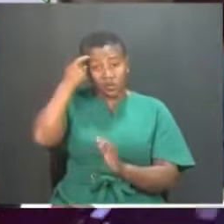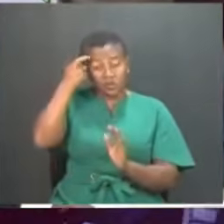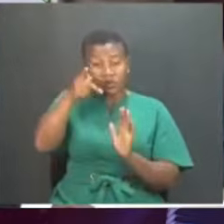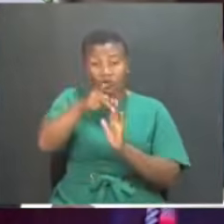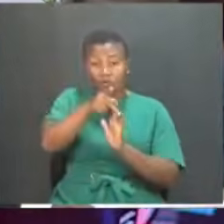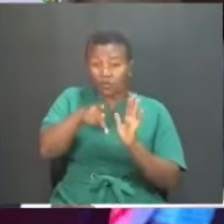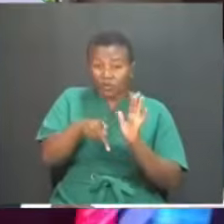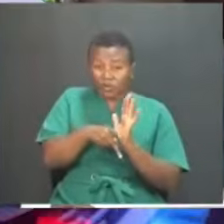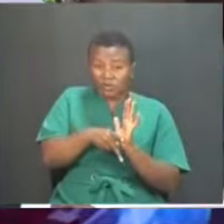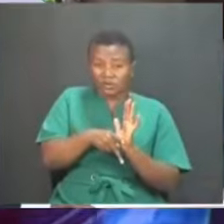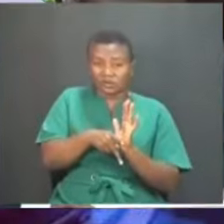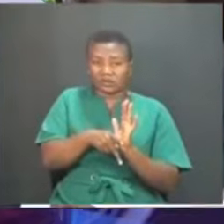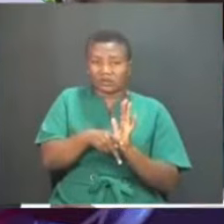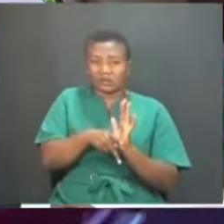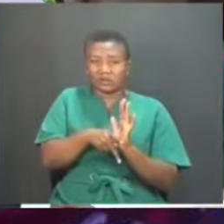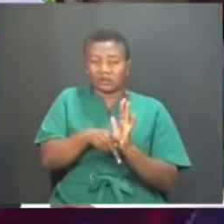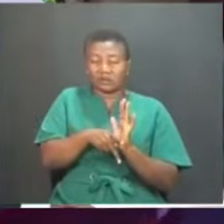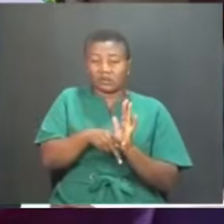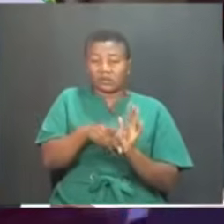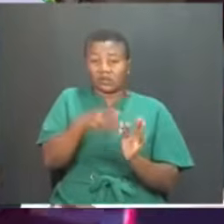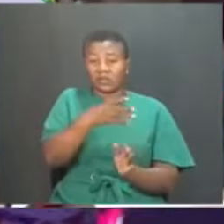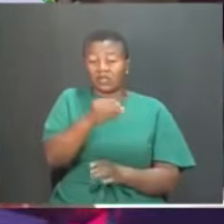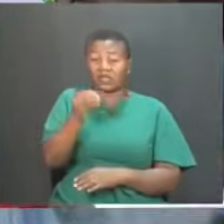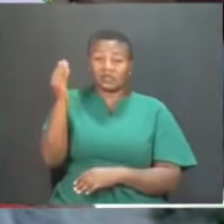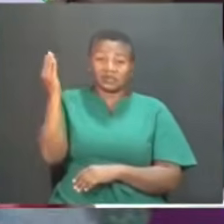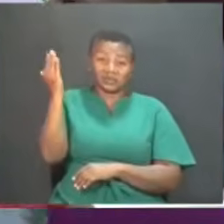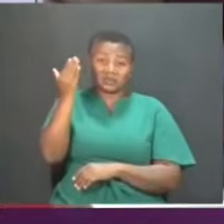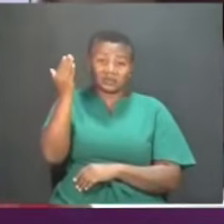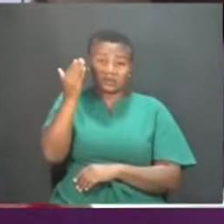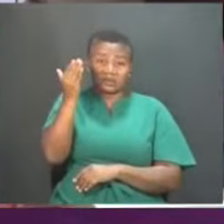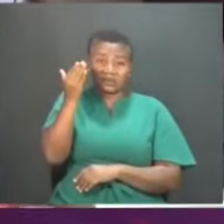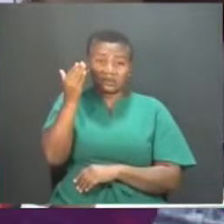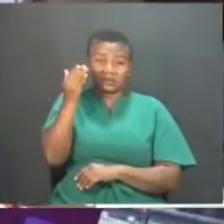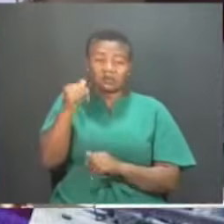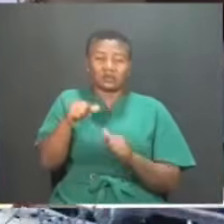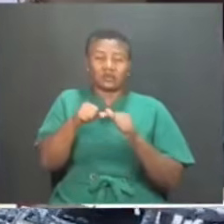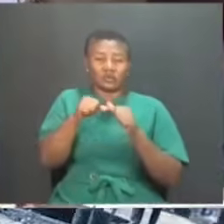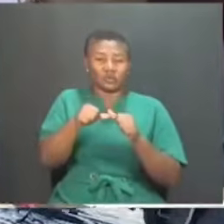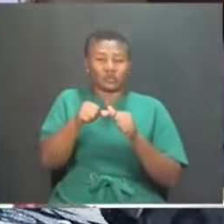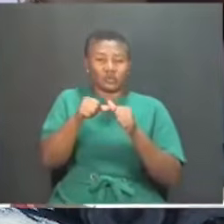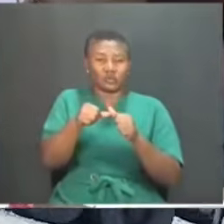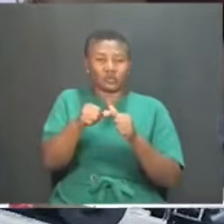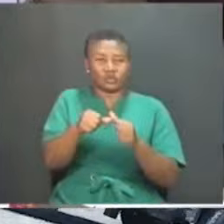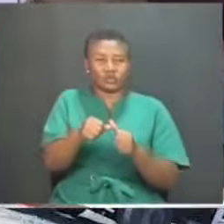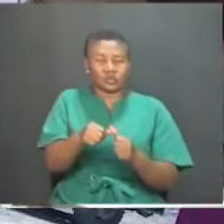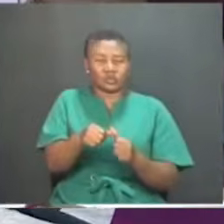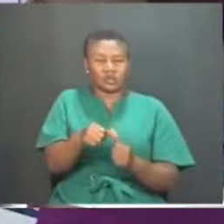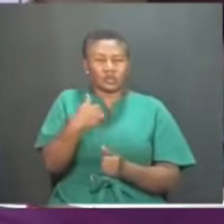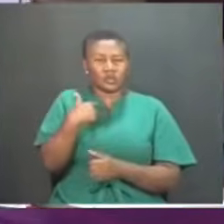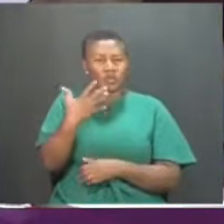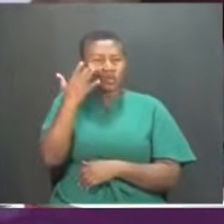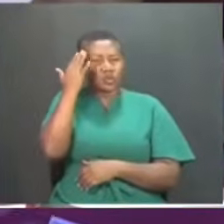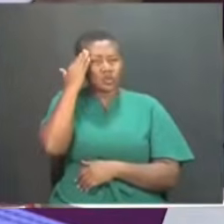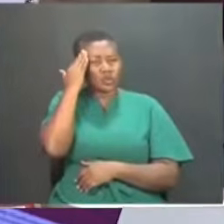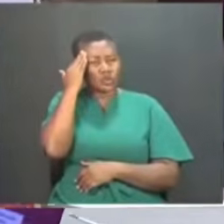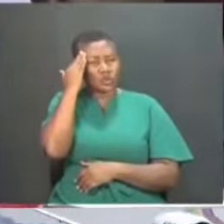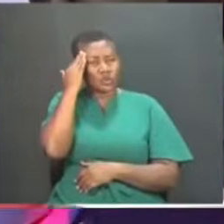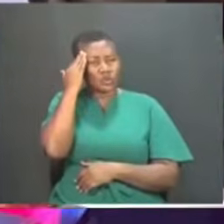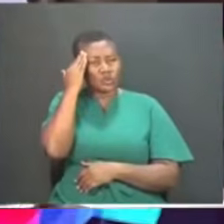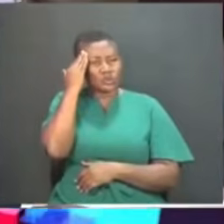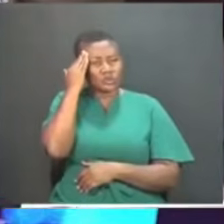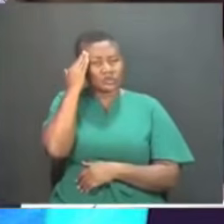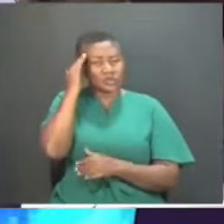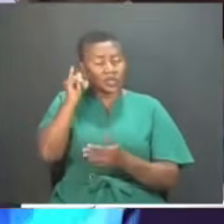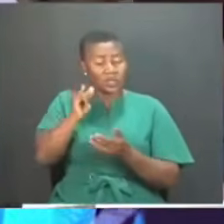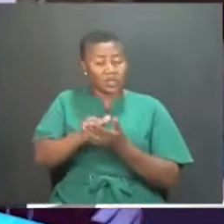Government policy. And the statement shall, and it goes on and on. Is it the case that our